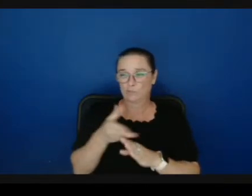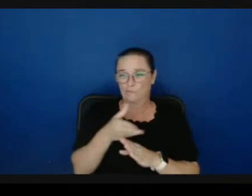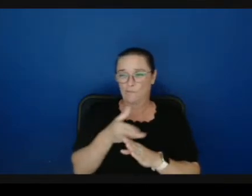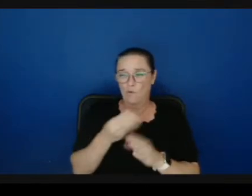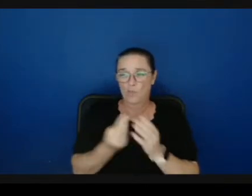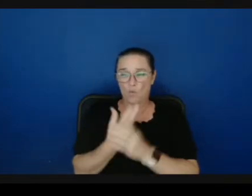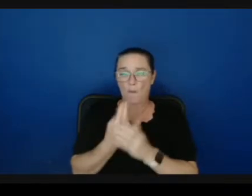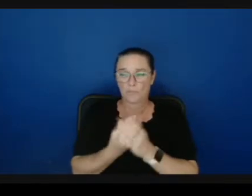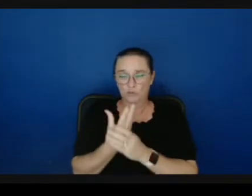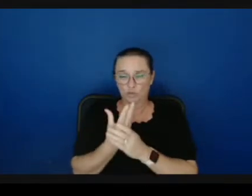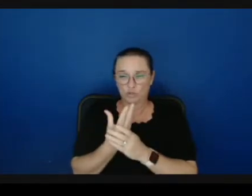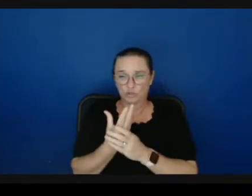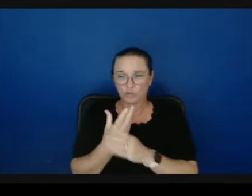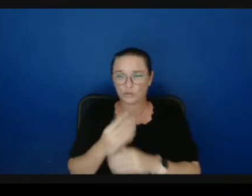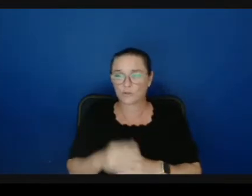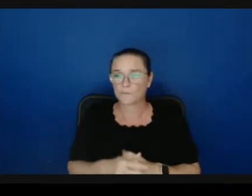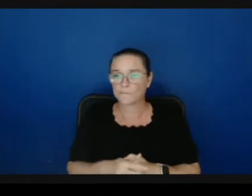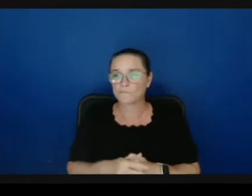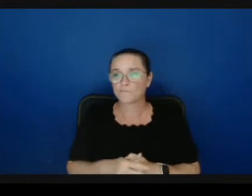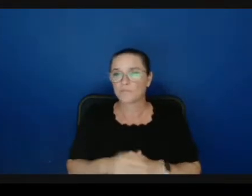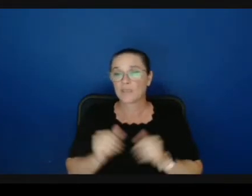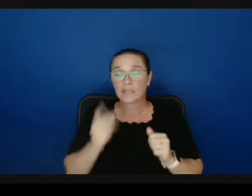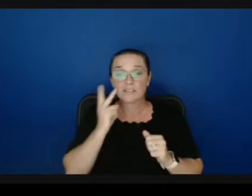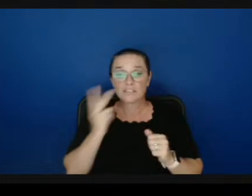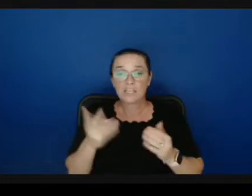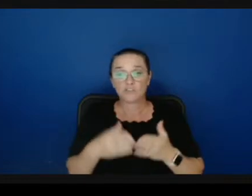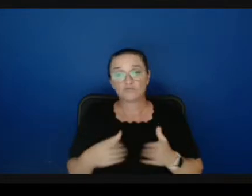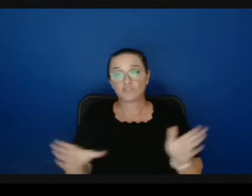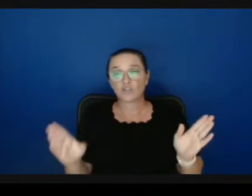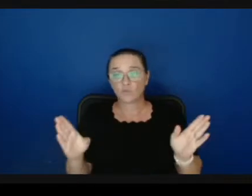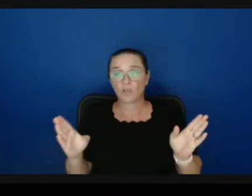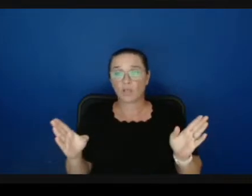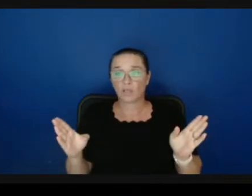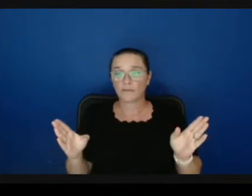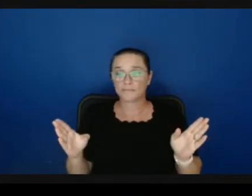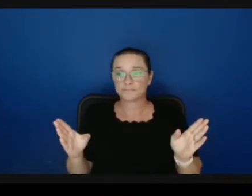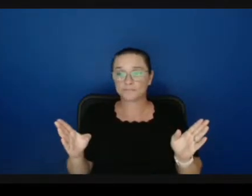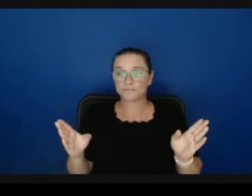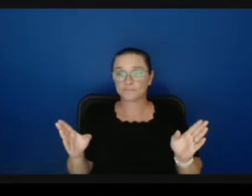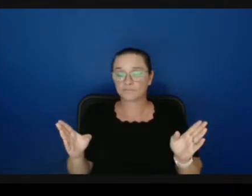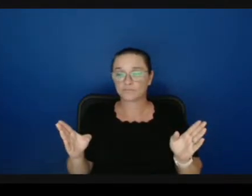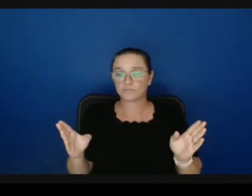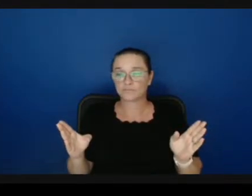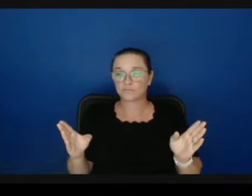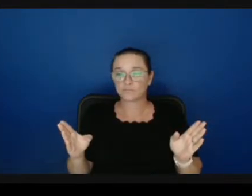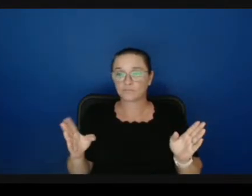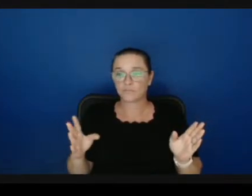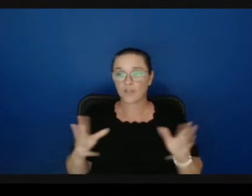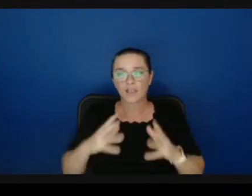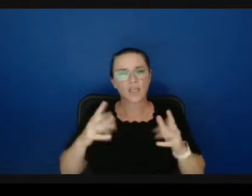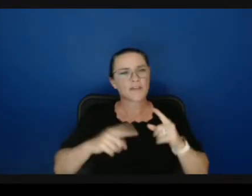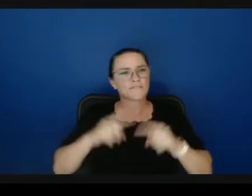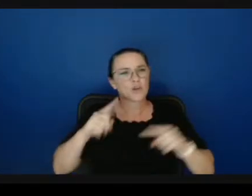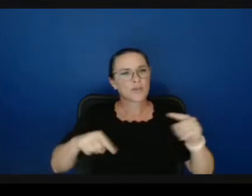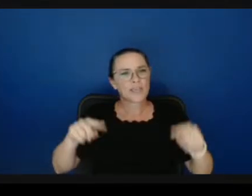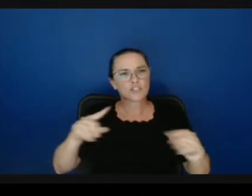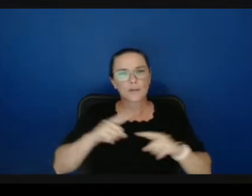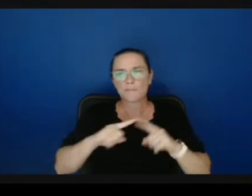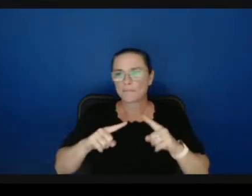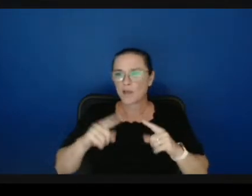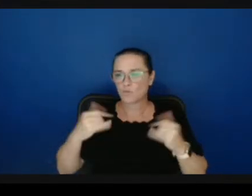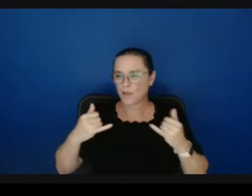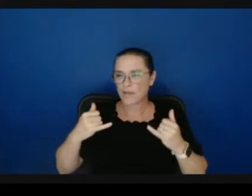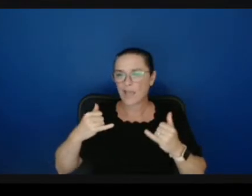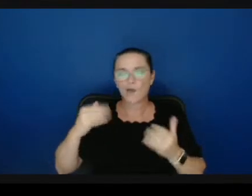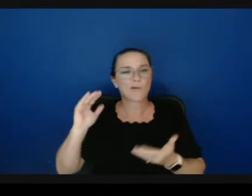there. So you can see overall a lot of variation, but a little bit lower this week than the previous